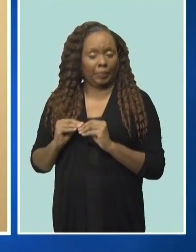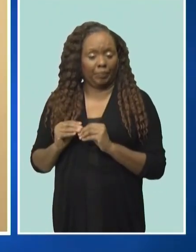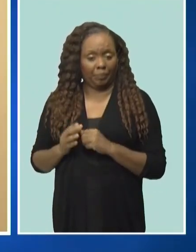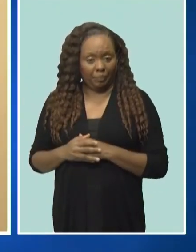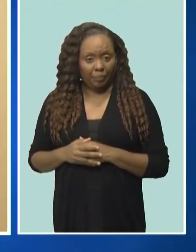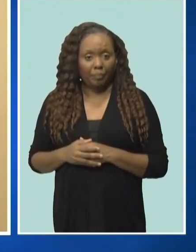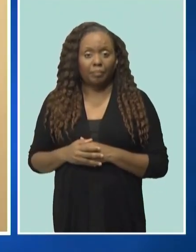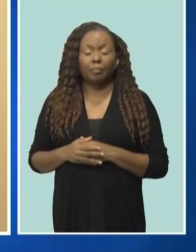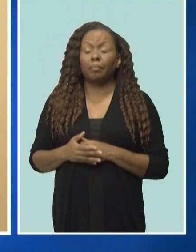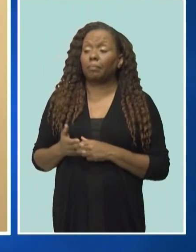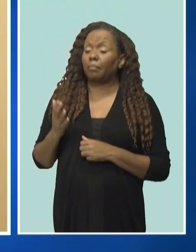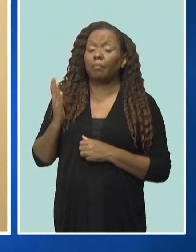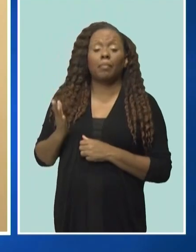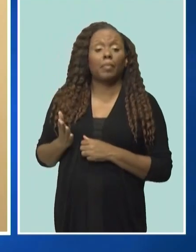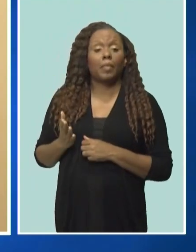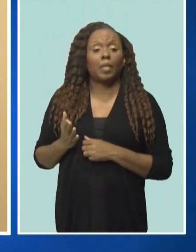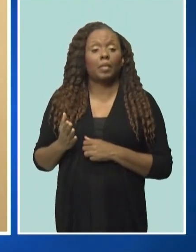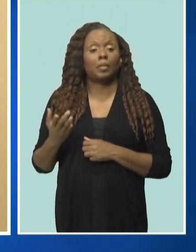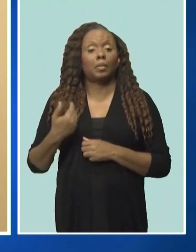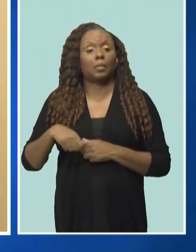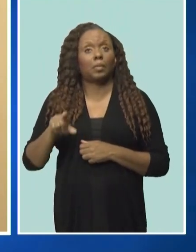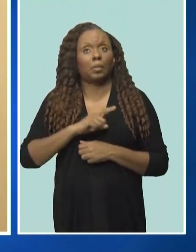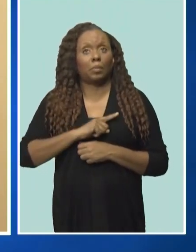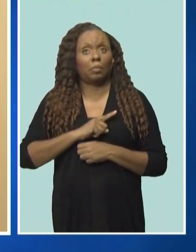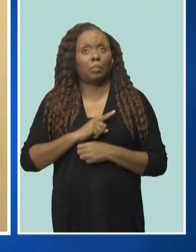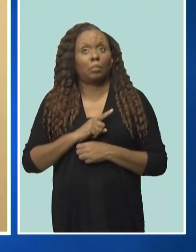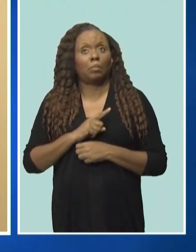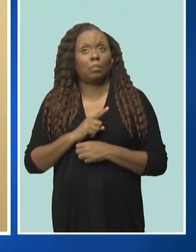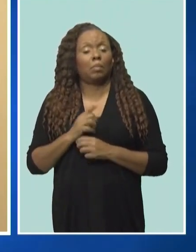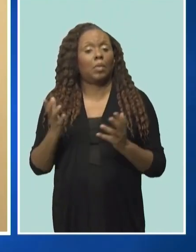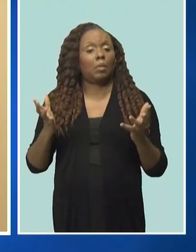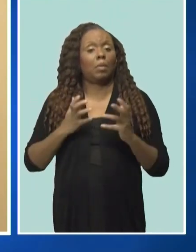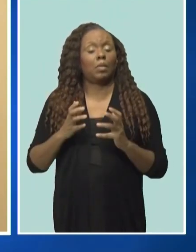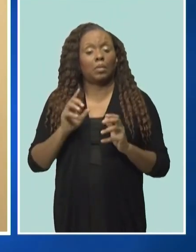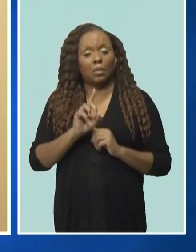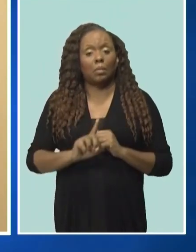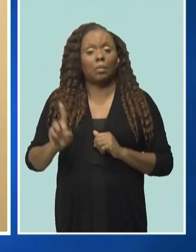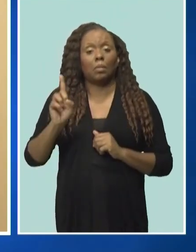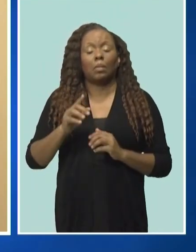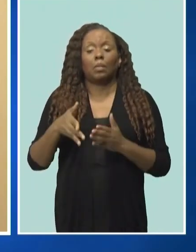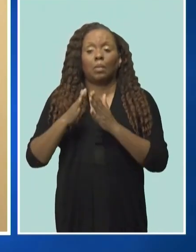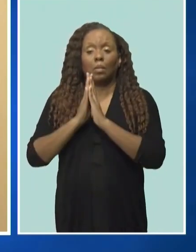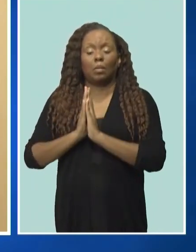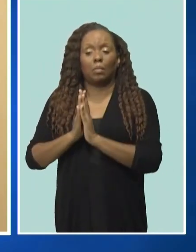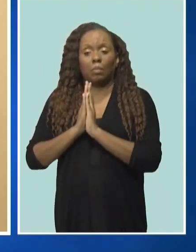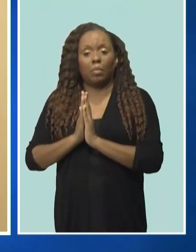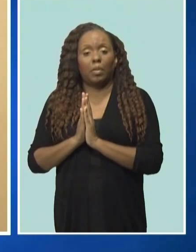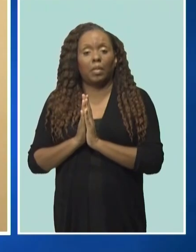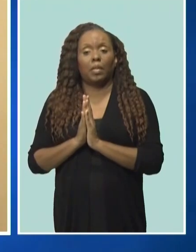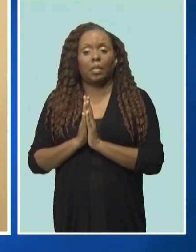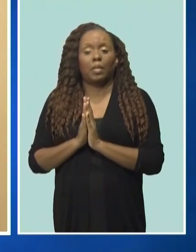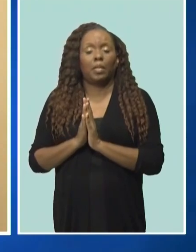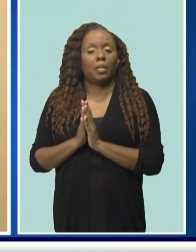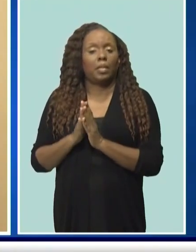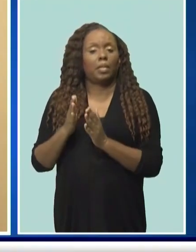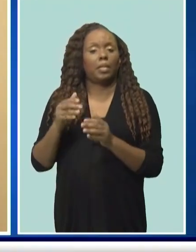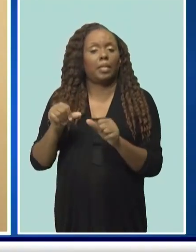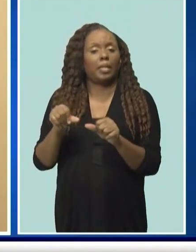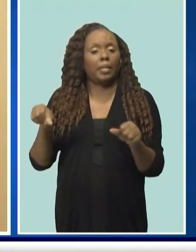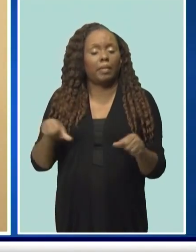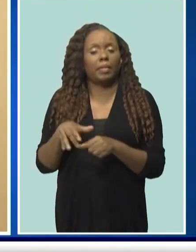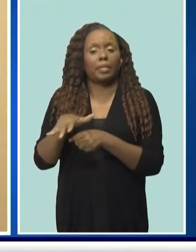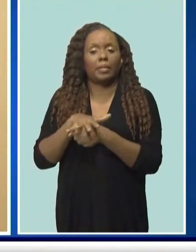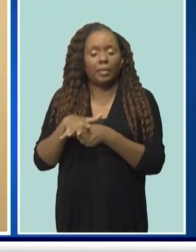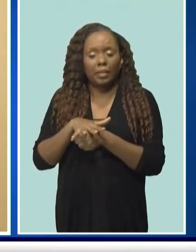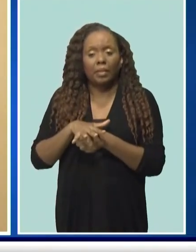the crimes are having, that are occurring, to pray there and to bring healing there. Also, looking at down